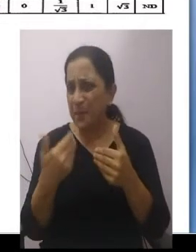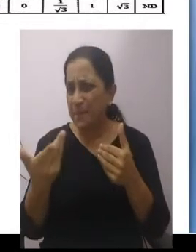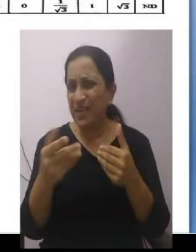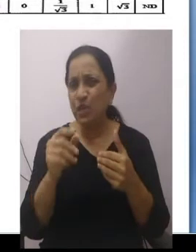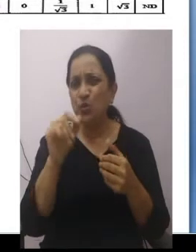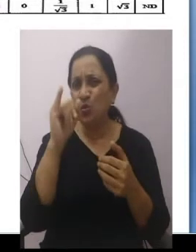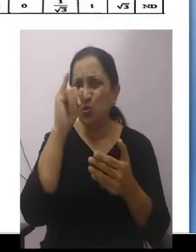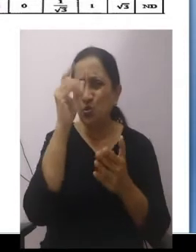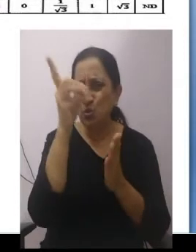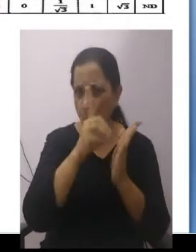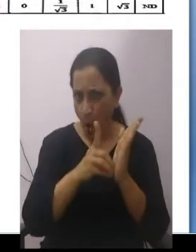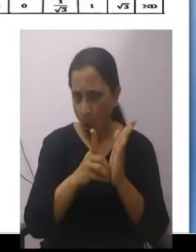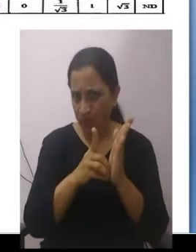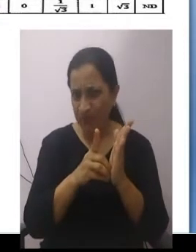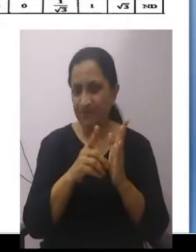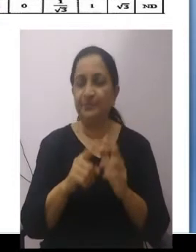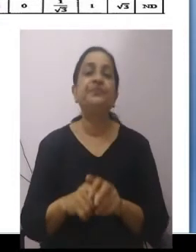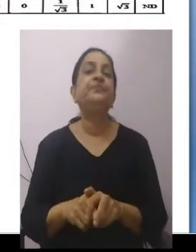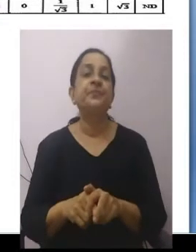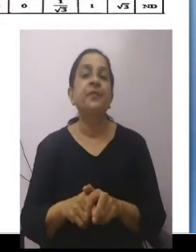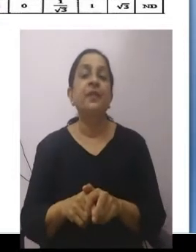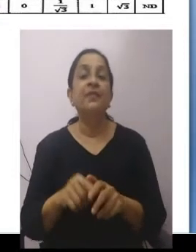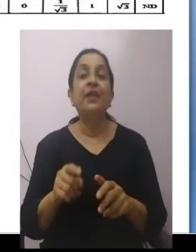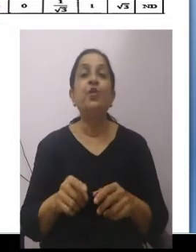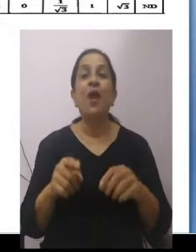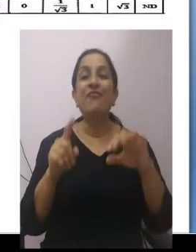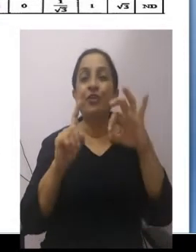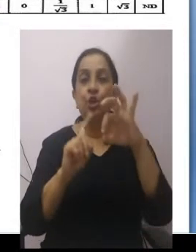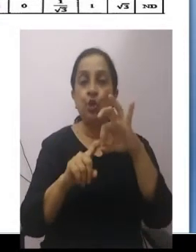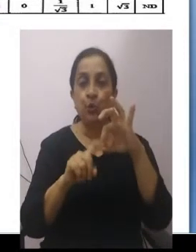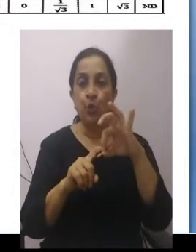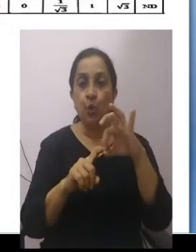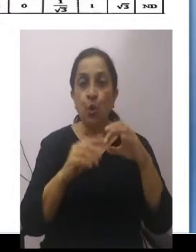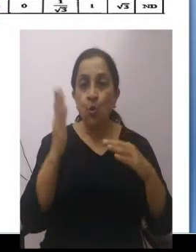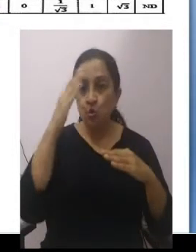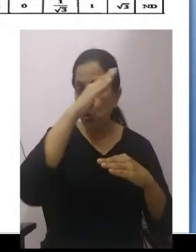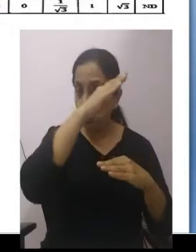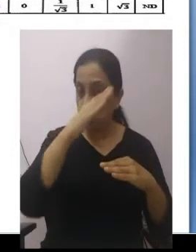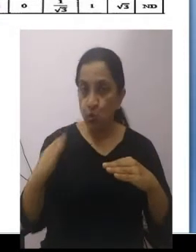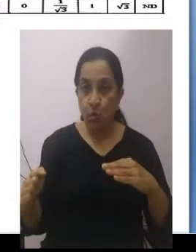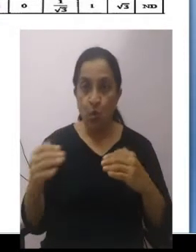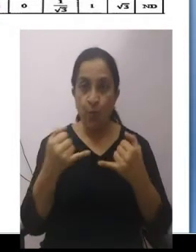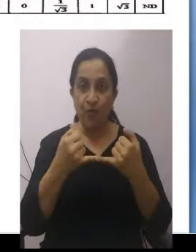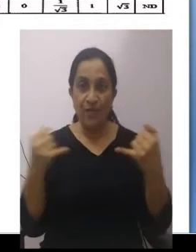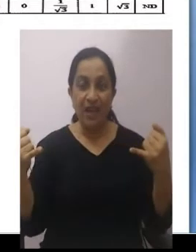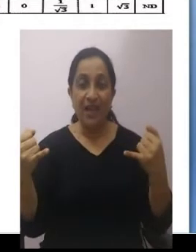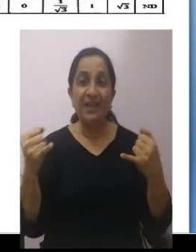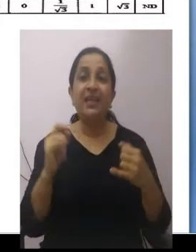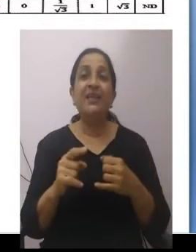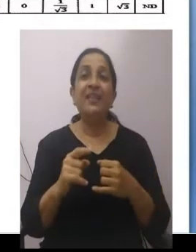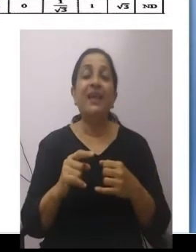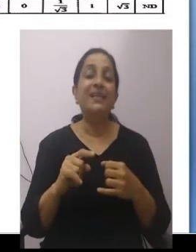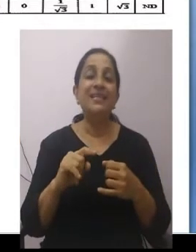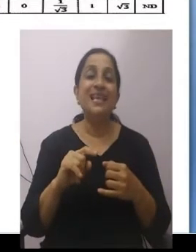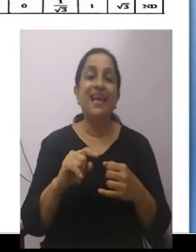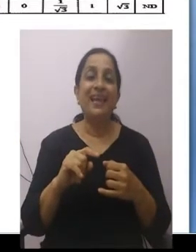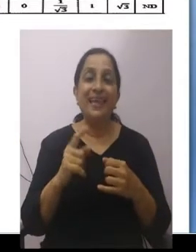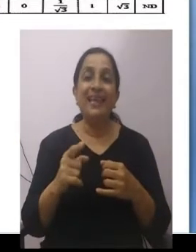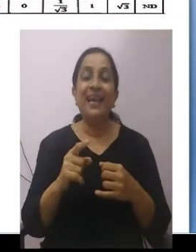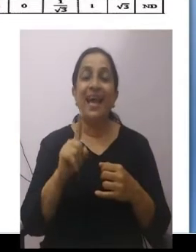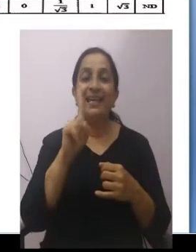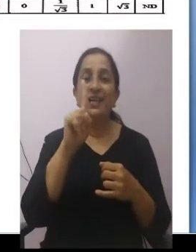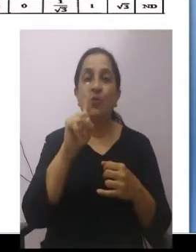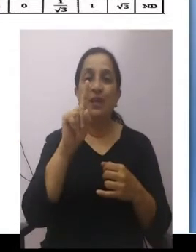theta. Then what is the slope of the line which is inclined at 135 to x-axis? Okay,